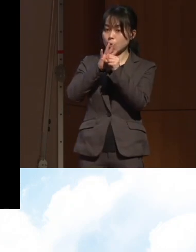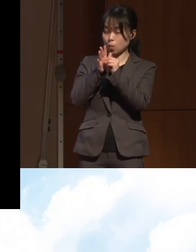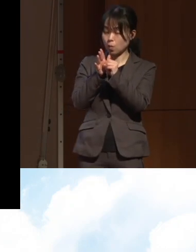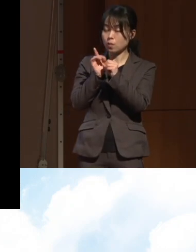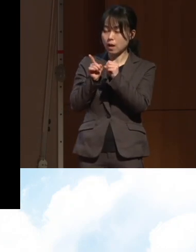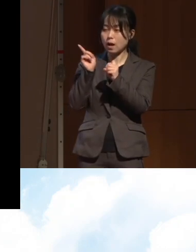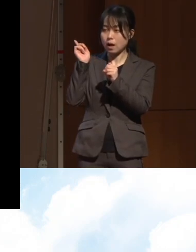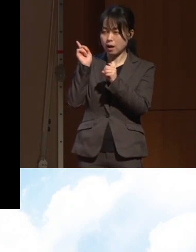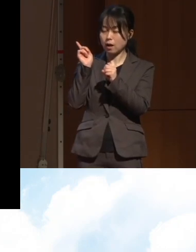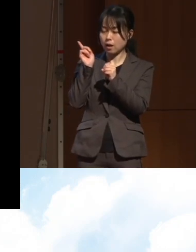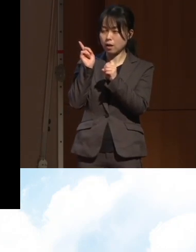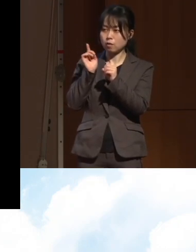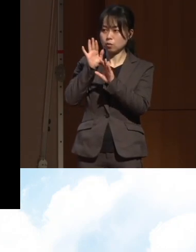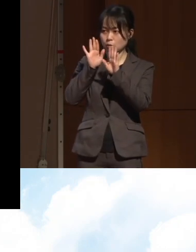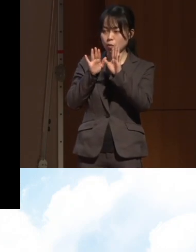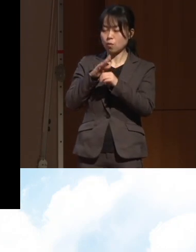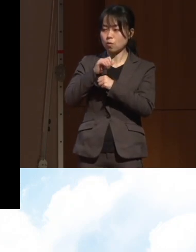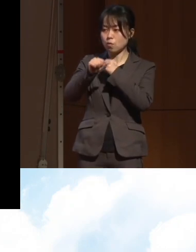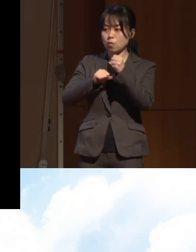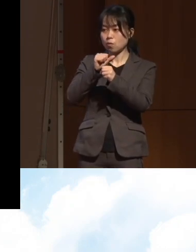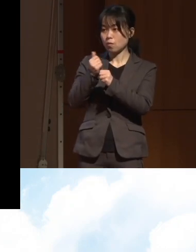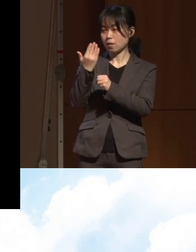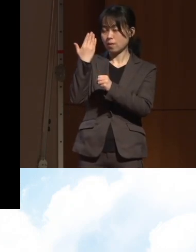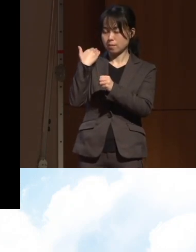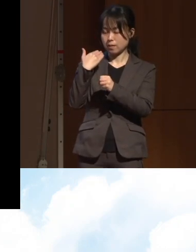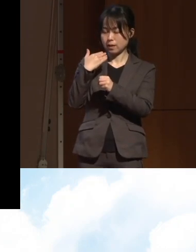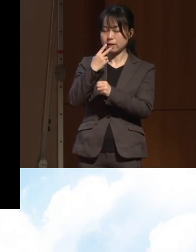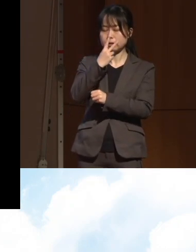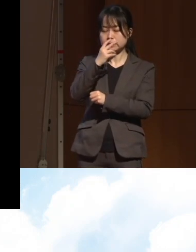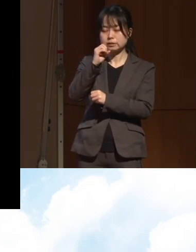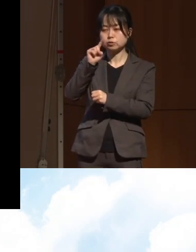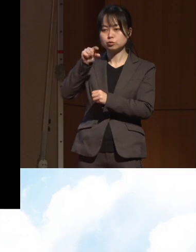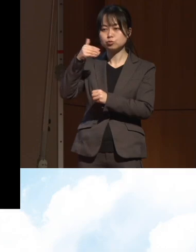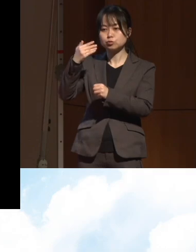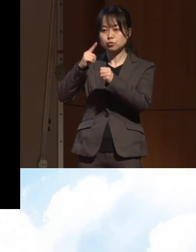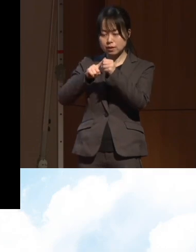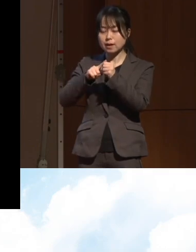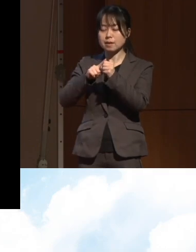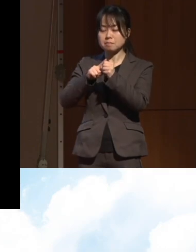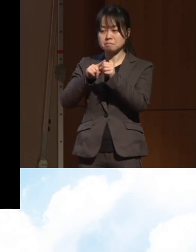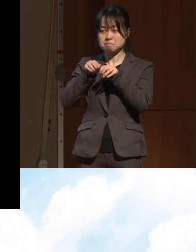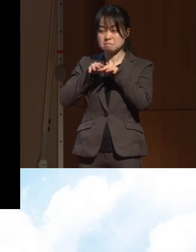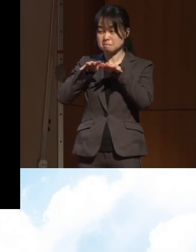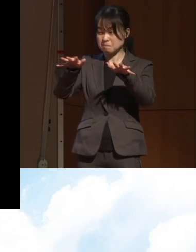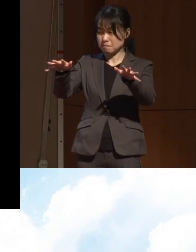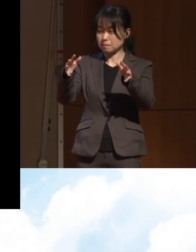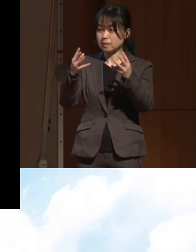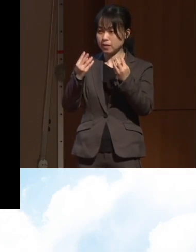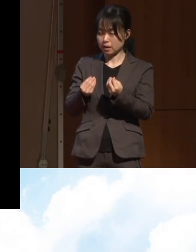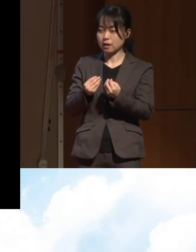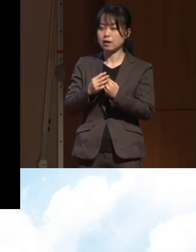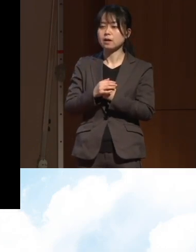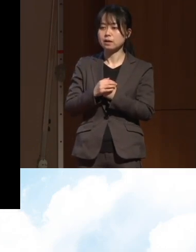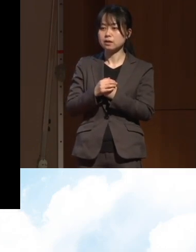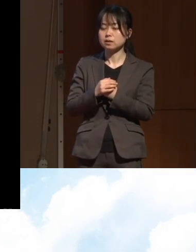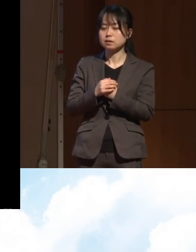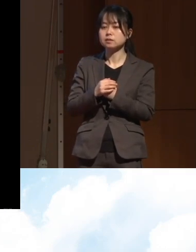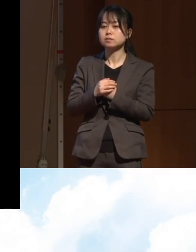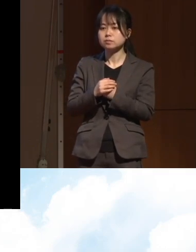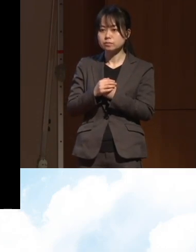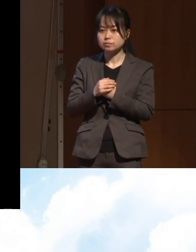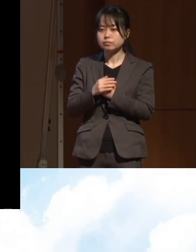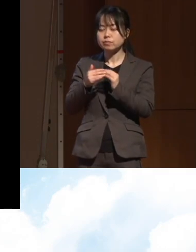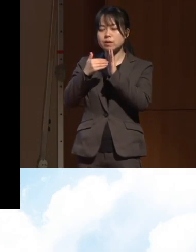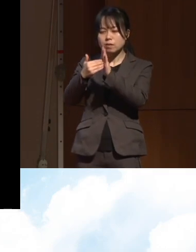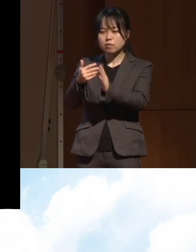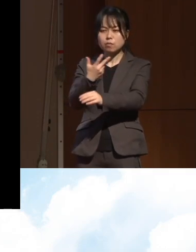ago. That has spread worldwide without vaccine and drugs and